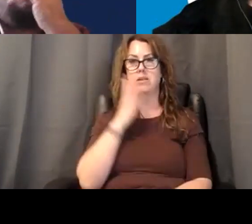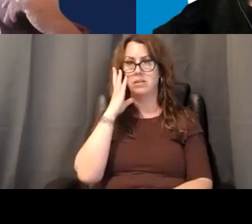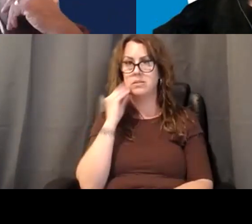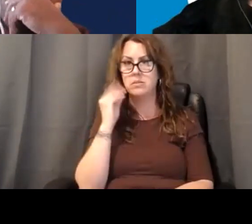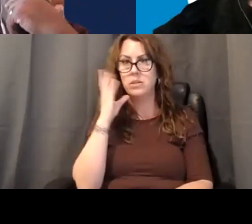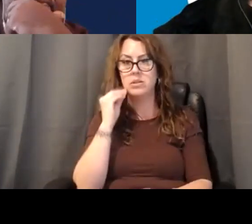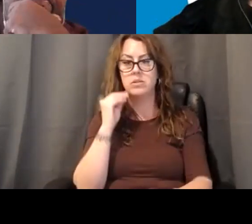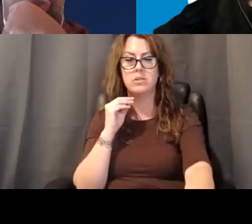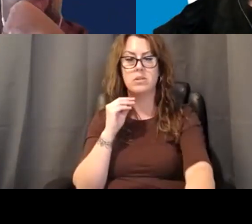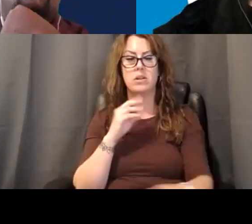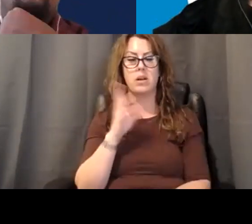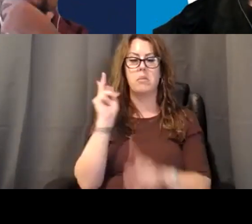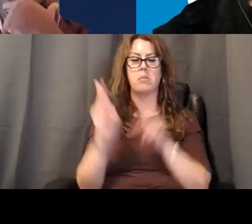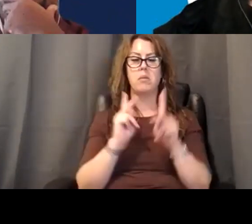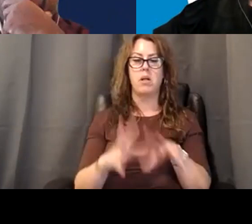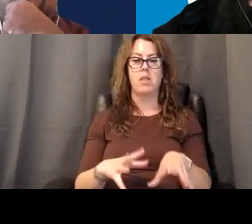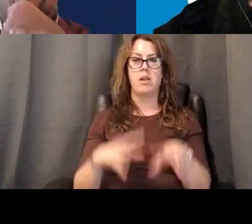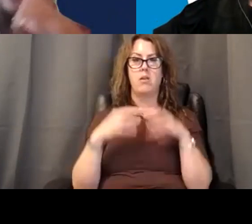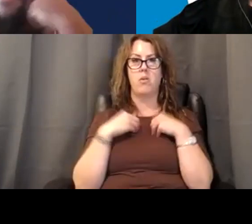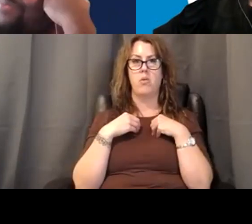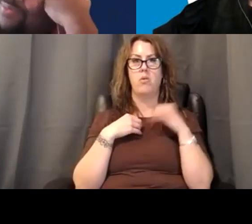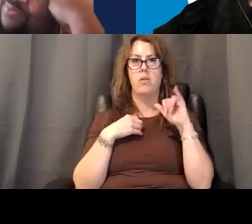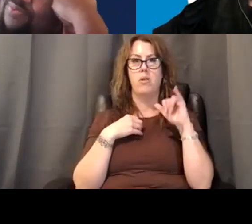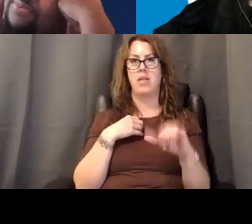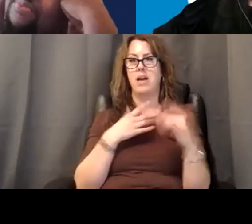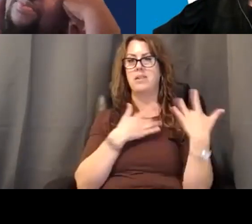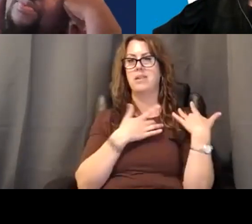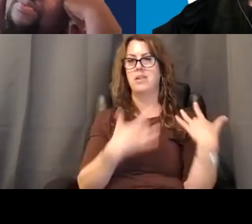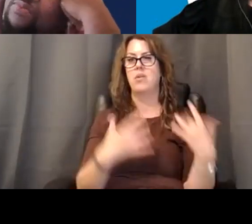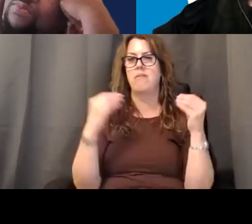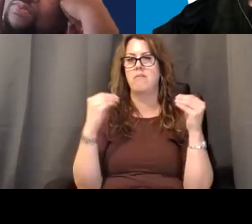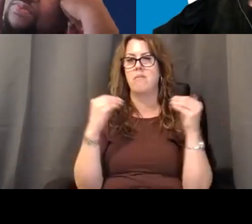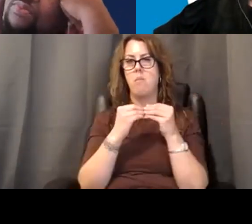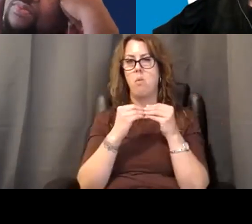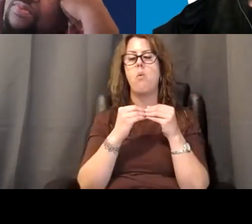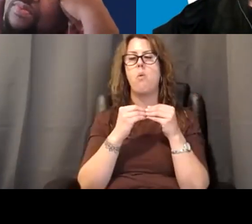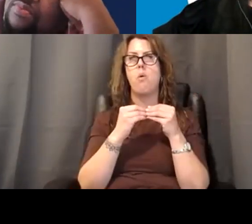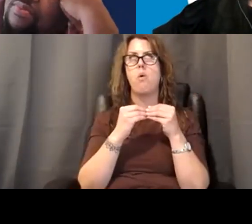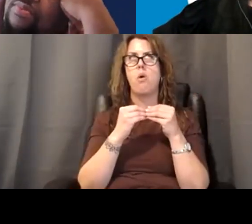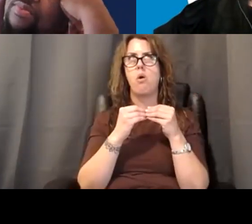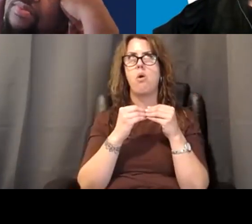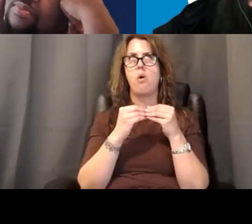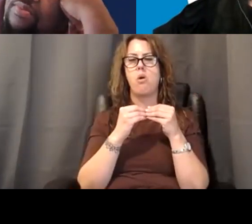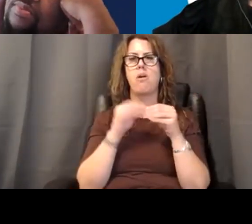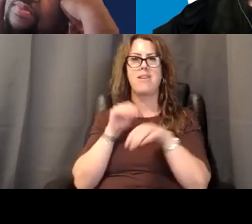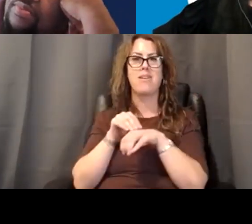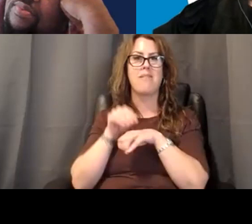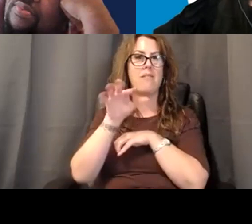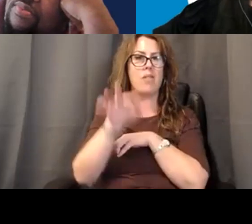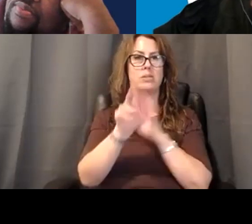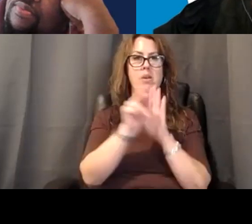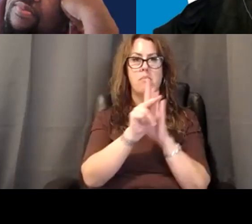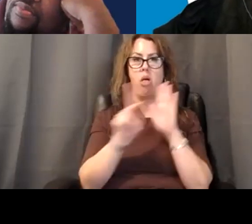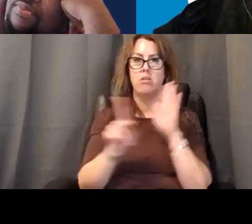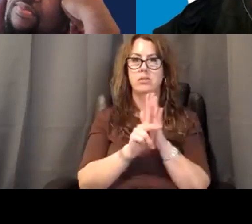that own them have more say in how policy is determined and implemented. And sometimes I do get